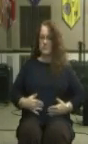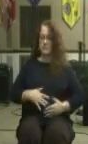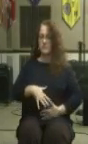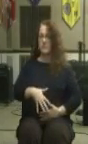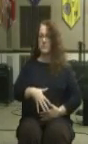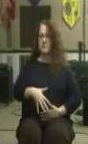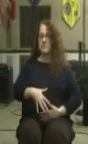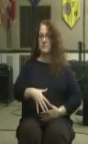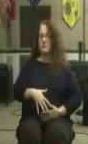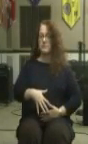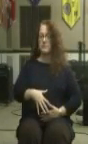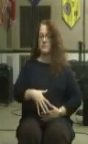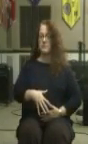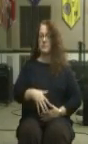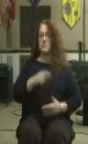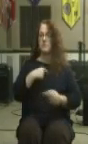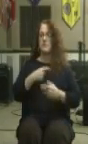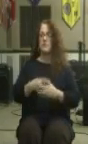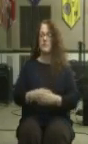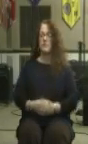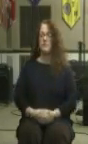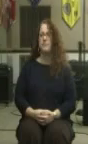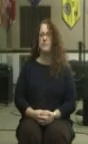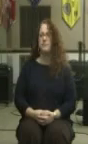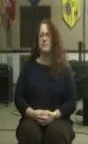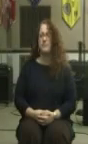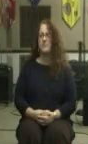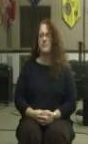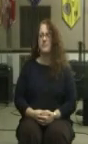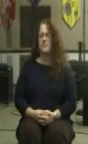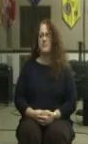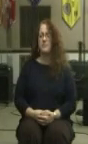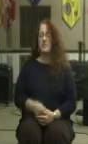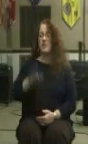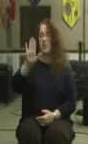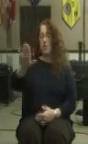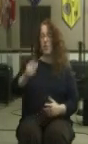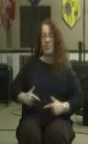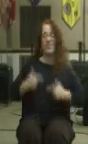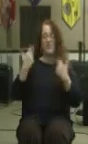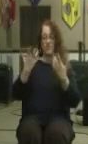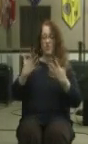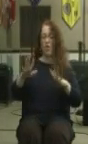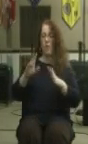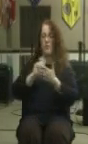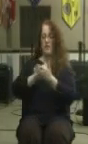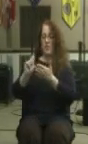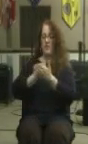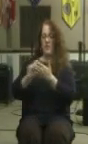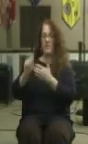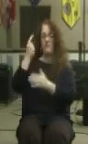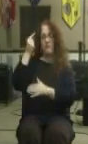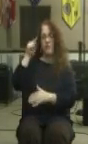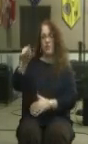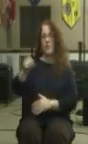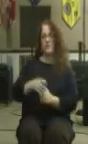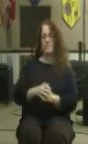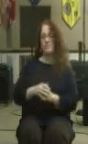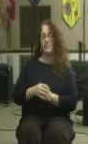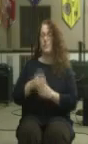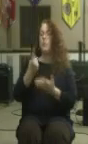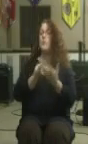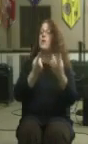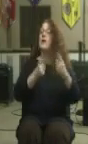mommy's tummy, if I should say it with little kitty words. Your life was already written out for